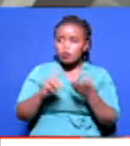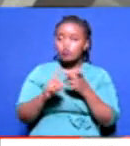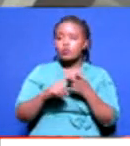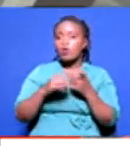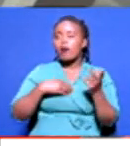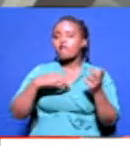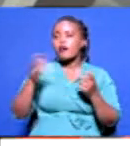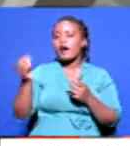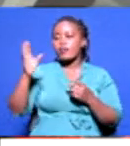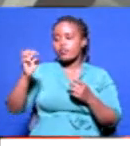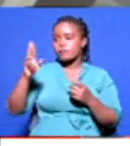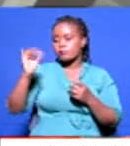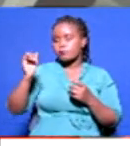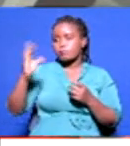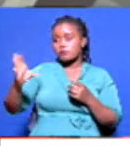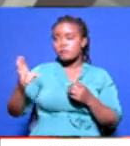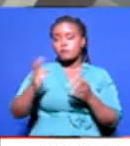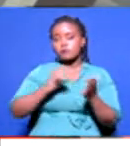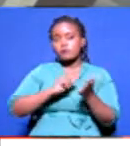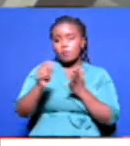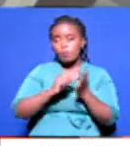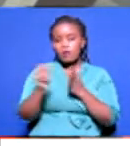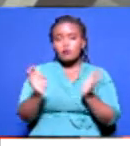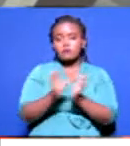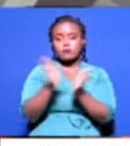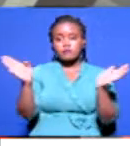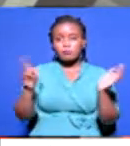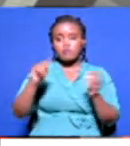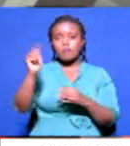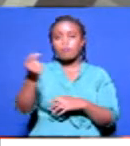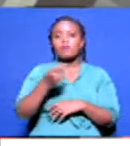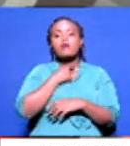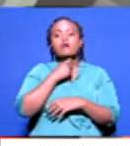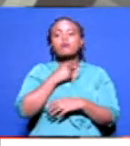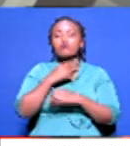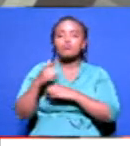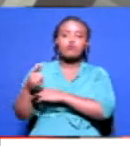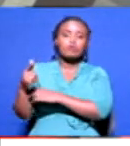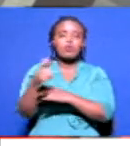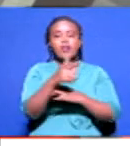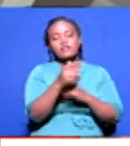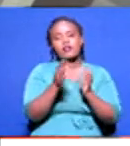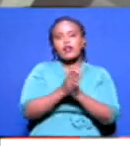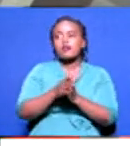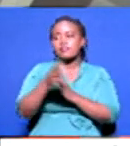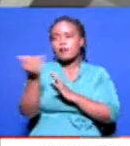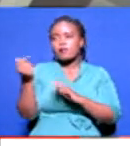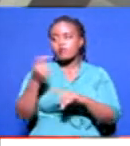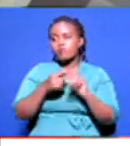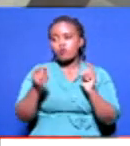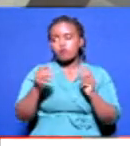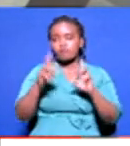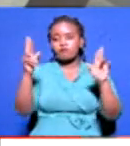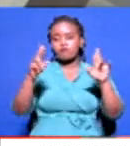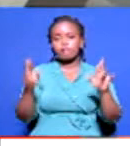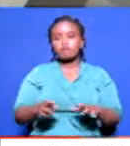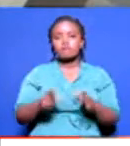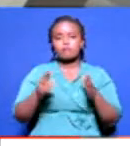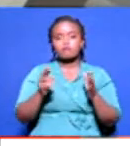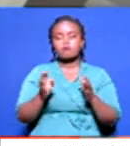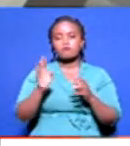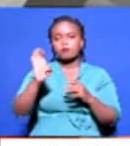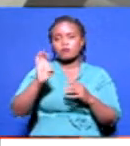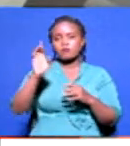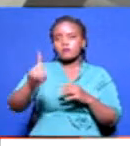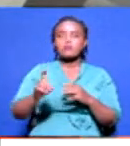the Secretary General, Kenya Union of Journalists, and Hutton Irungu, Amnesty International Executive Director. We will be